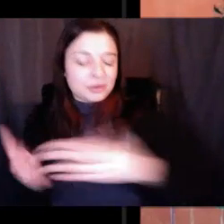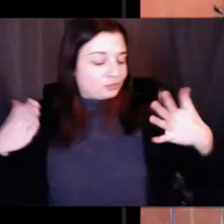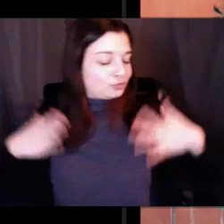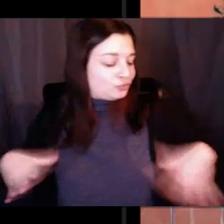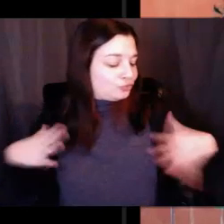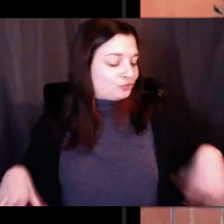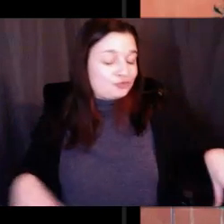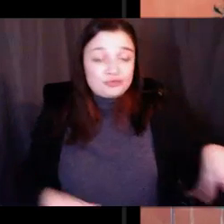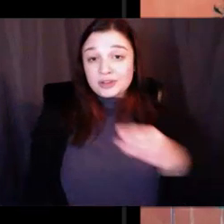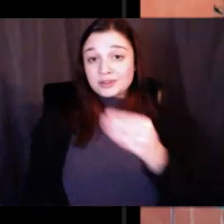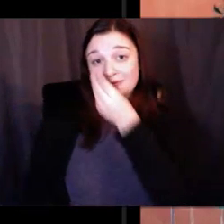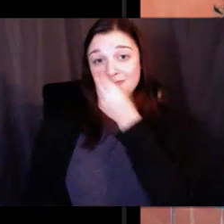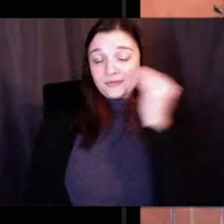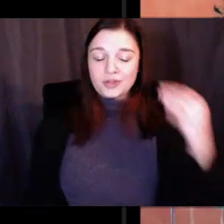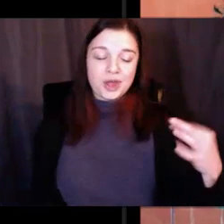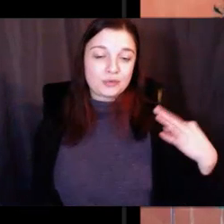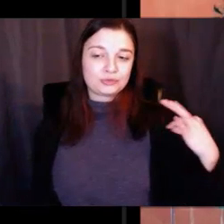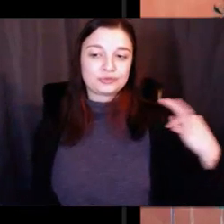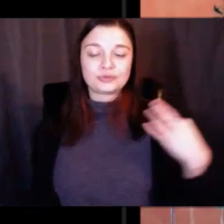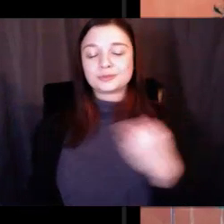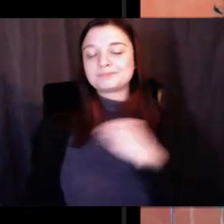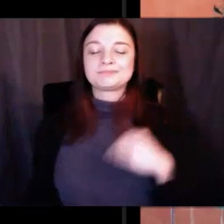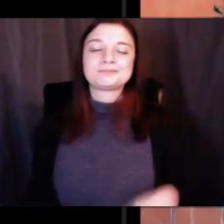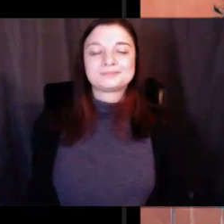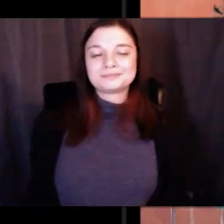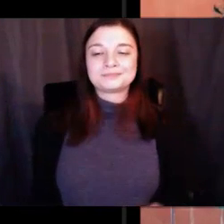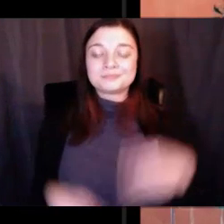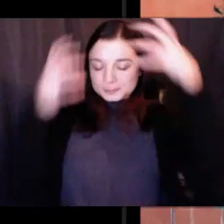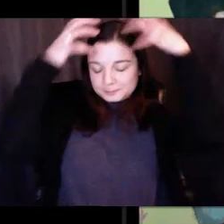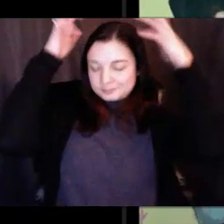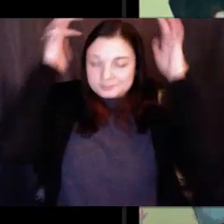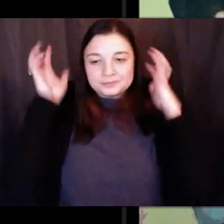wears her flower shirt. Mommy helps Lola with her hair.